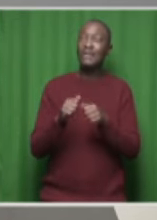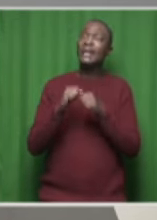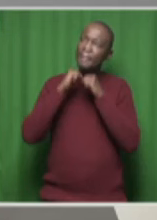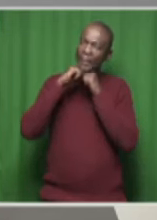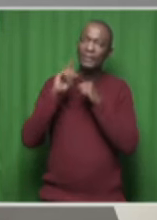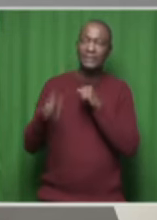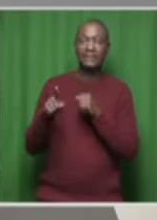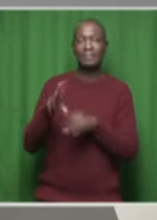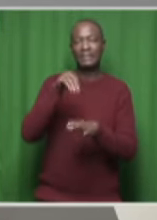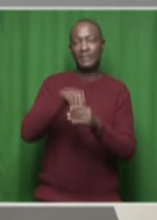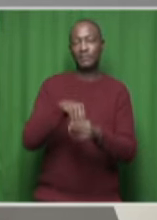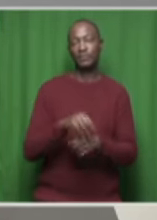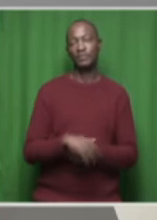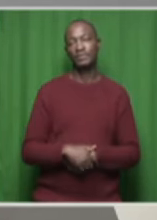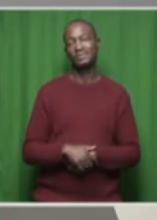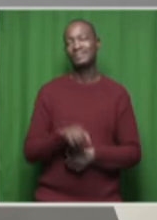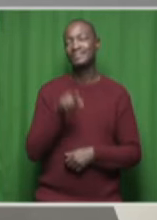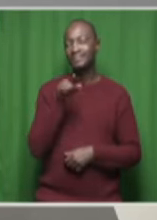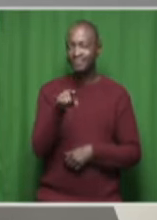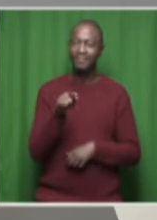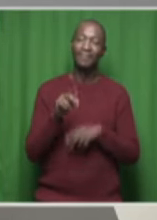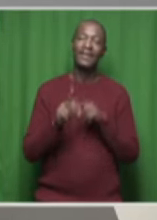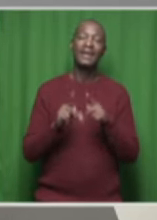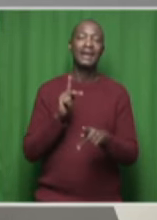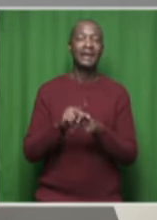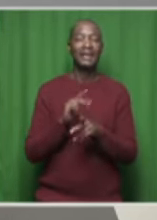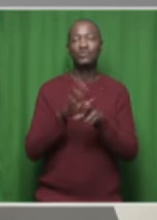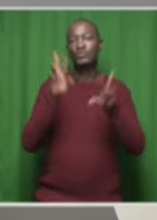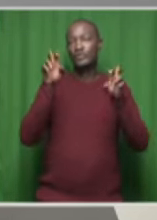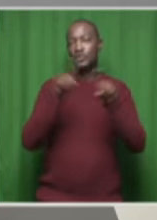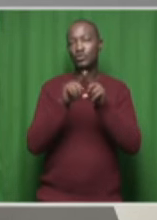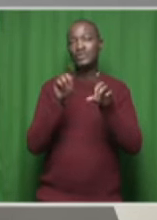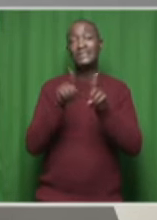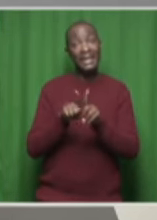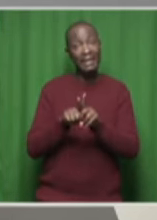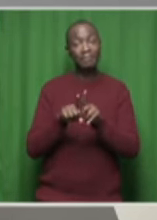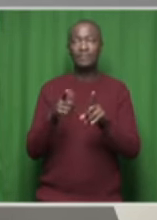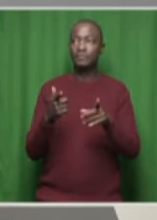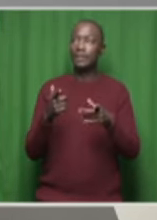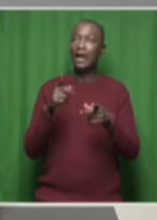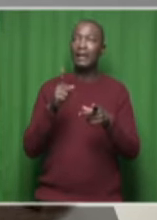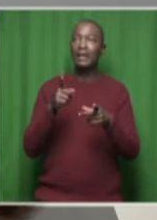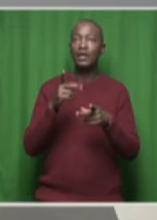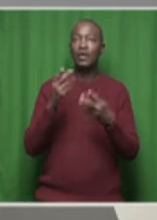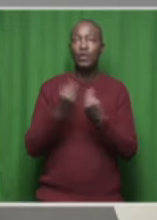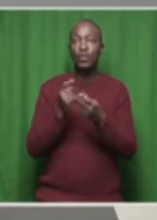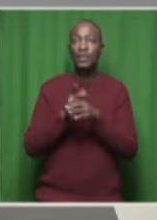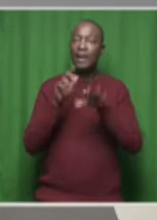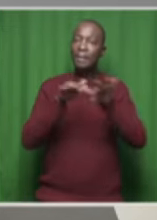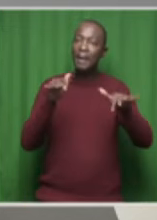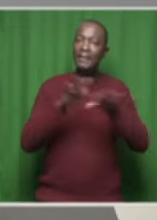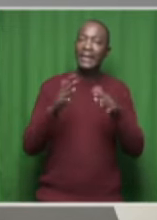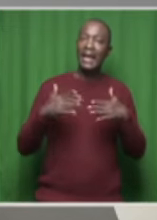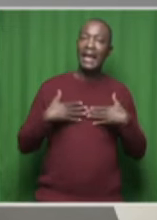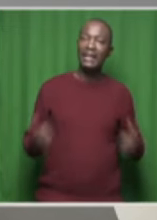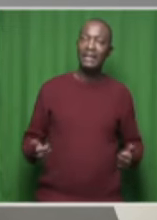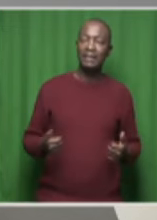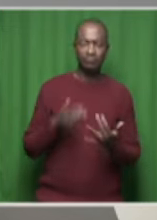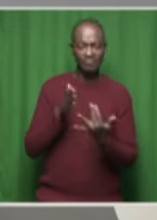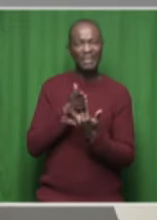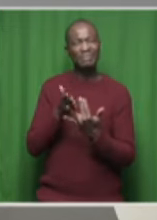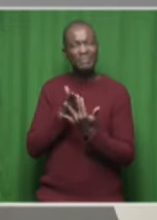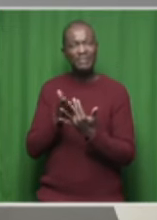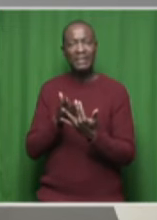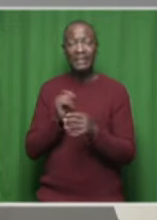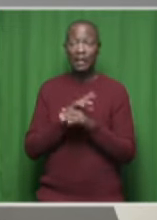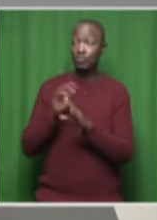those kinds of issues that we need to take up. Similarly with public health, where we see this gap opening between private health